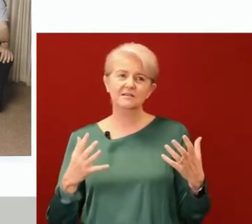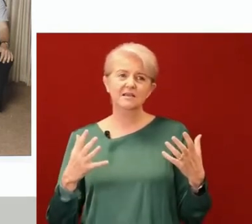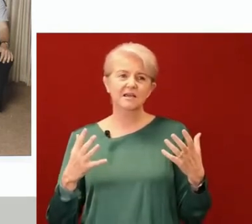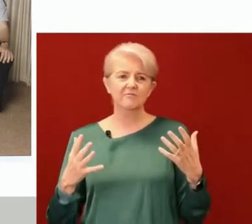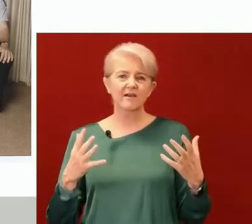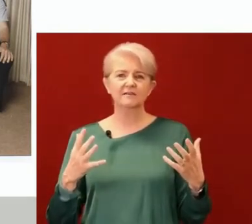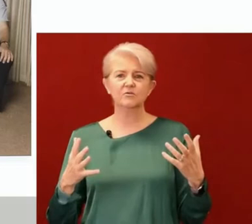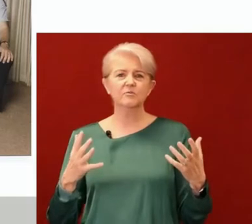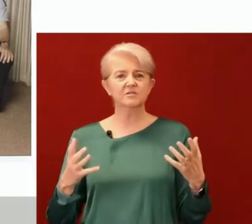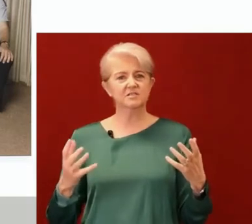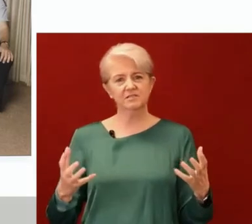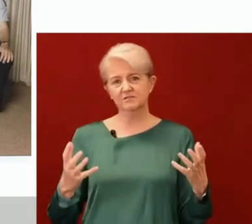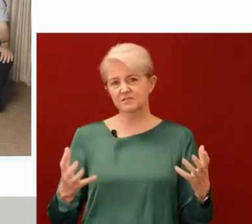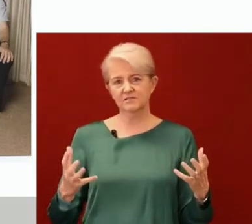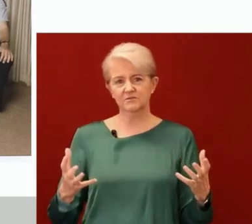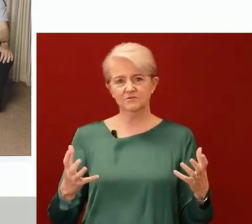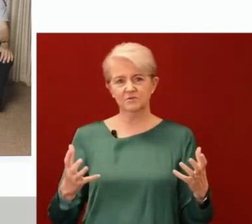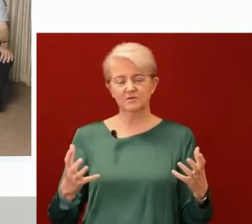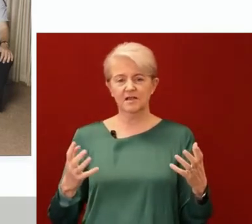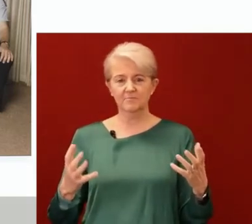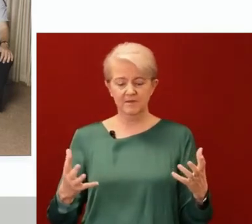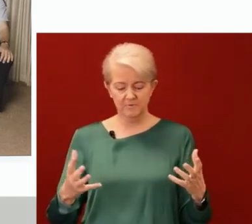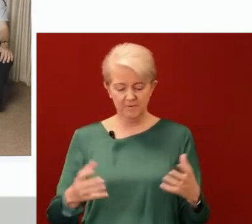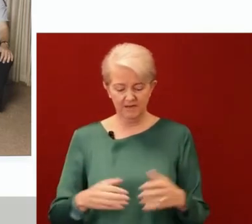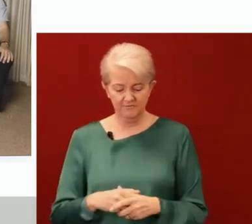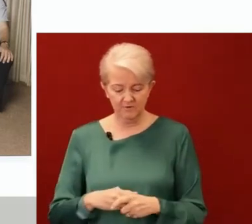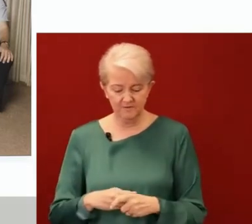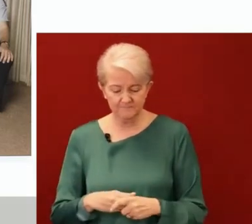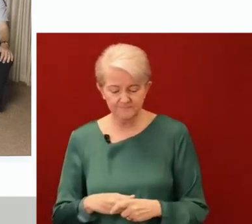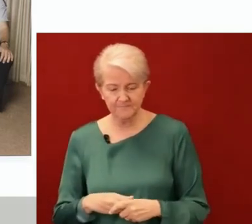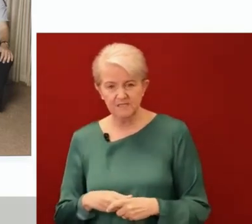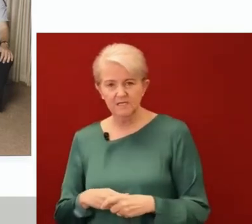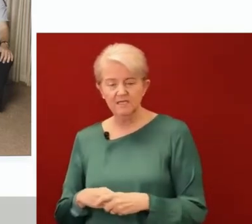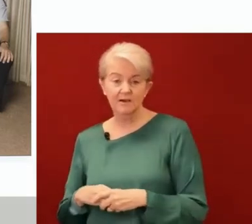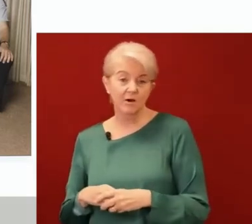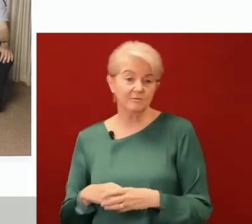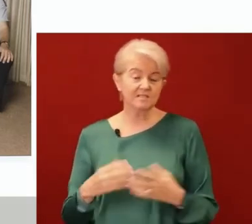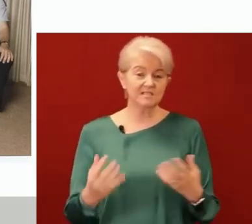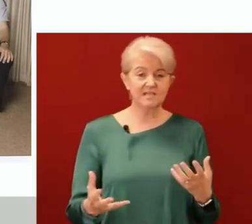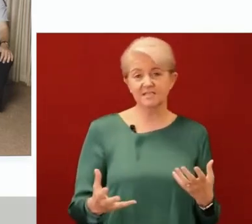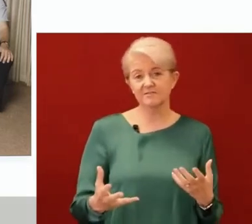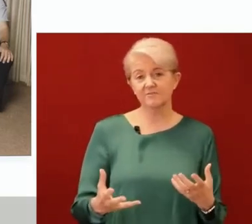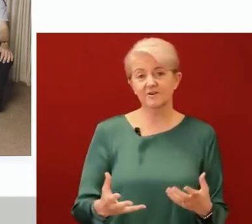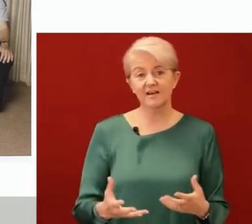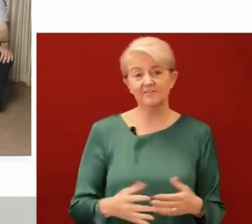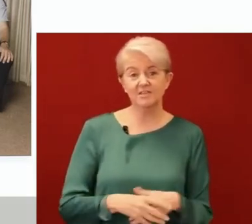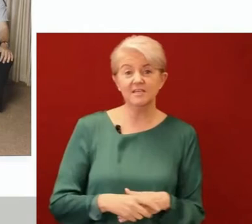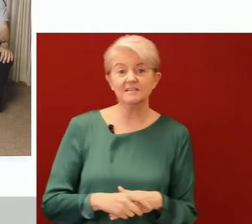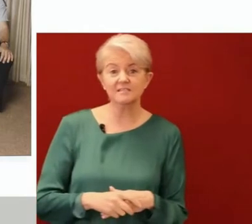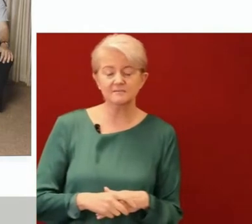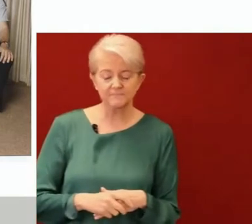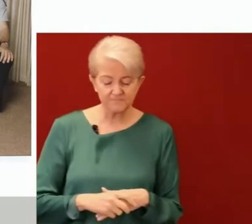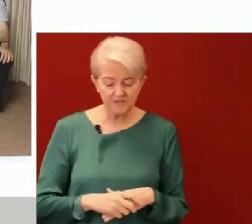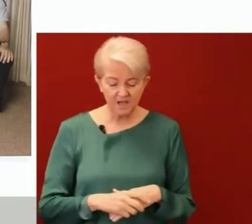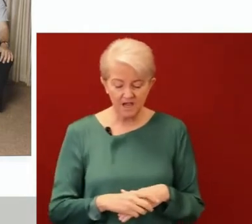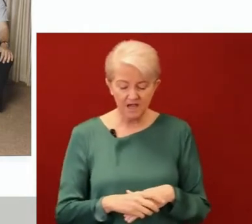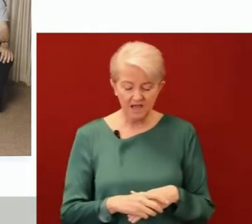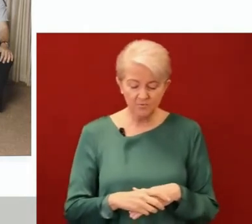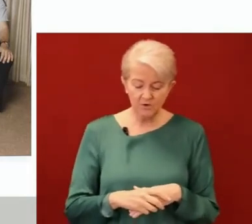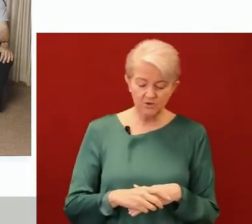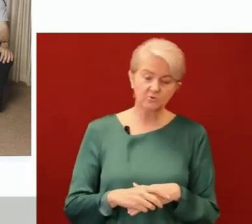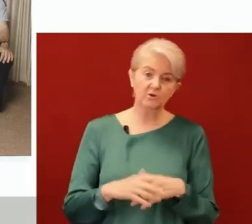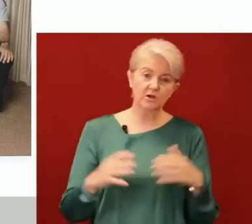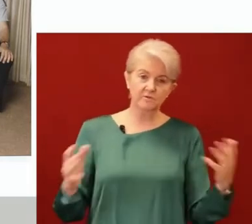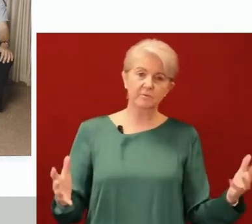And in fact, almost steel yourself to it and be prepared for it. Now, I was a detective for 11 years.